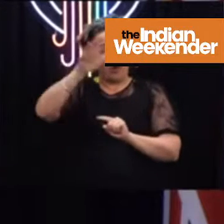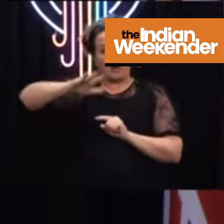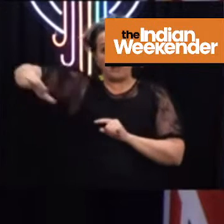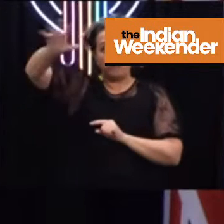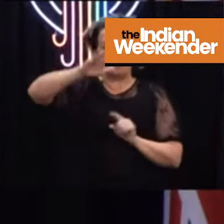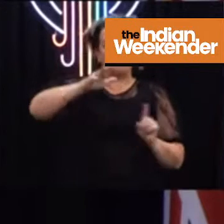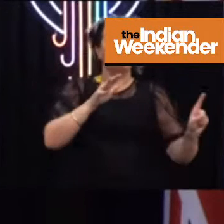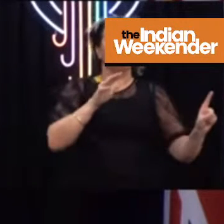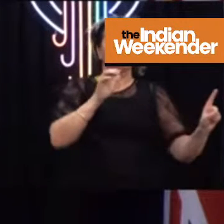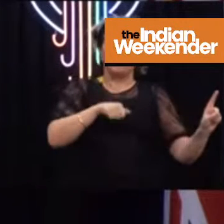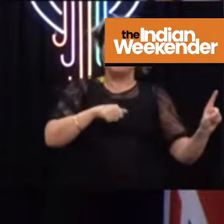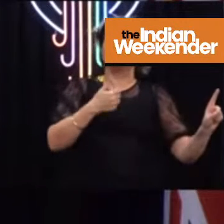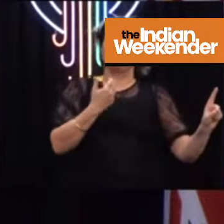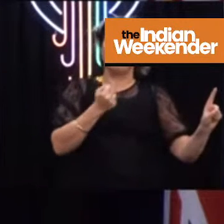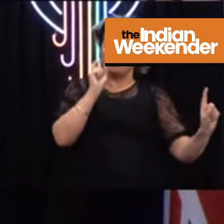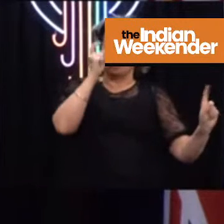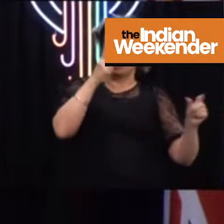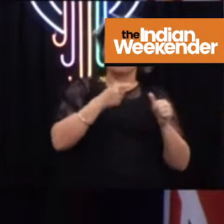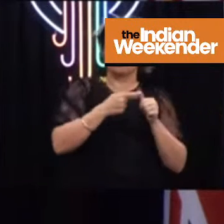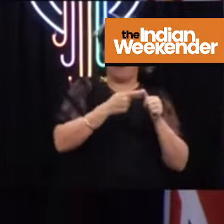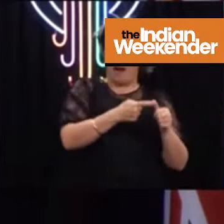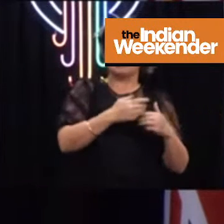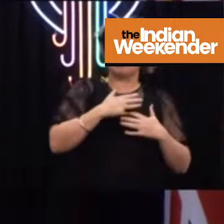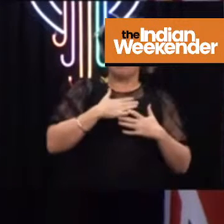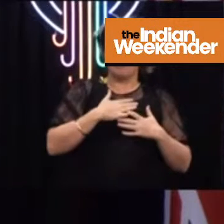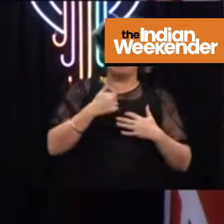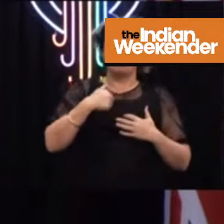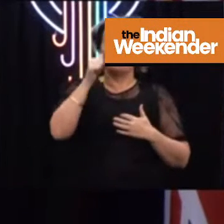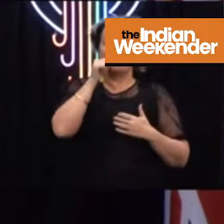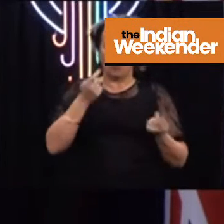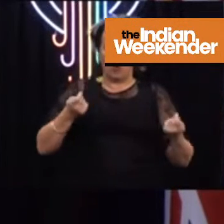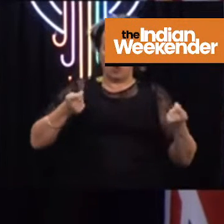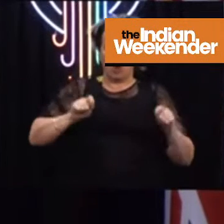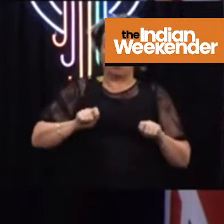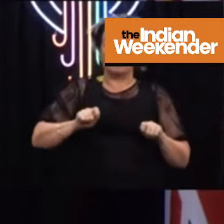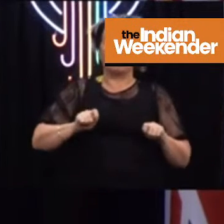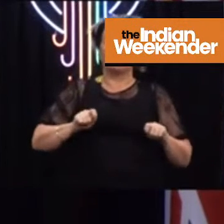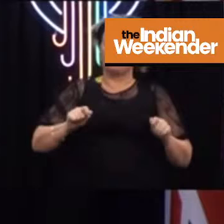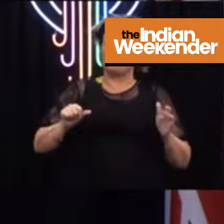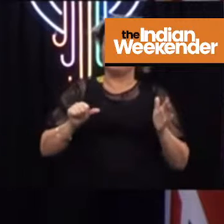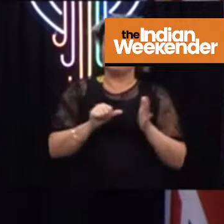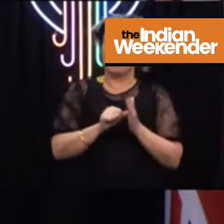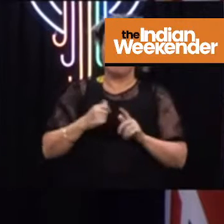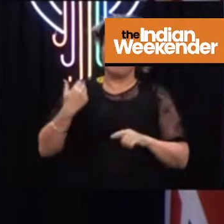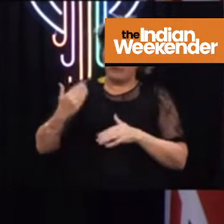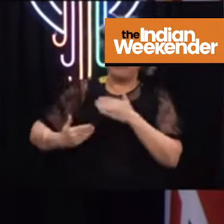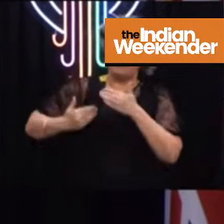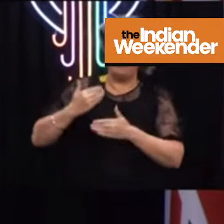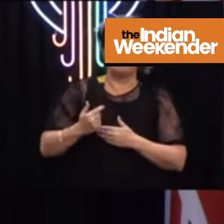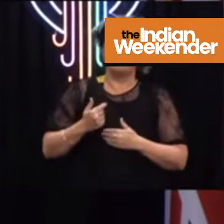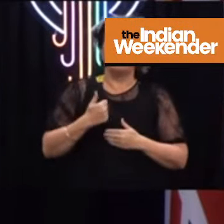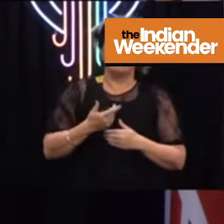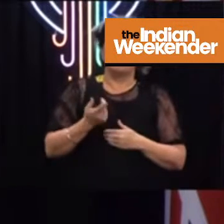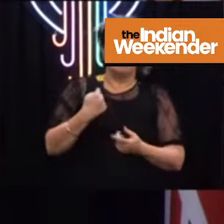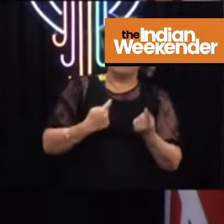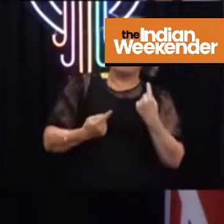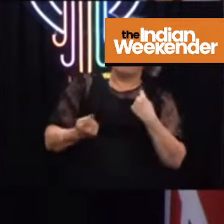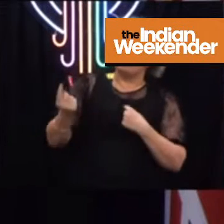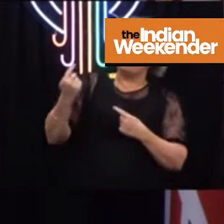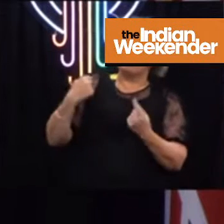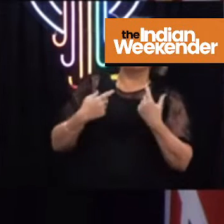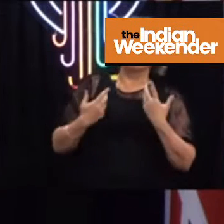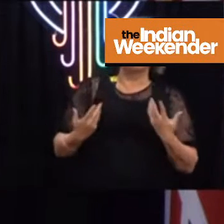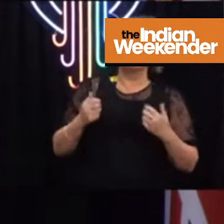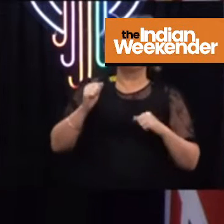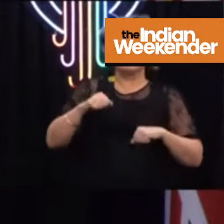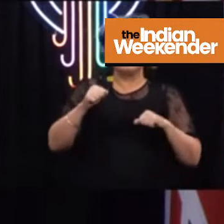concerned. We know that the lockdown period is tough on people, and in particular, the feedback I've had is that it's